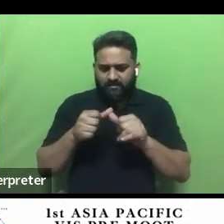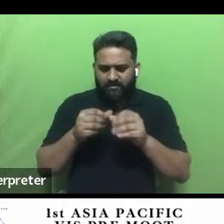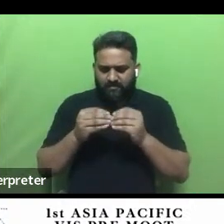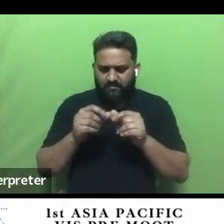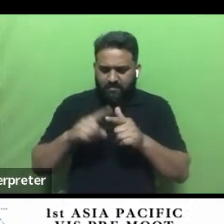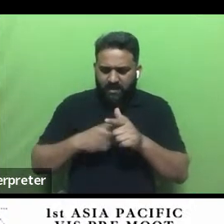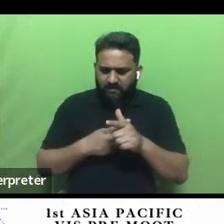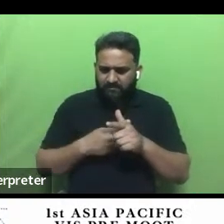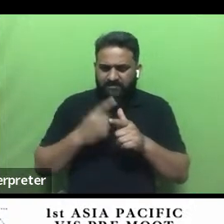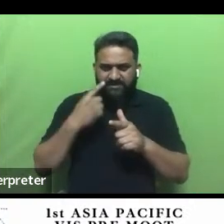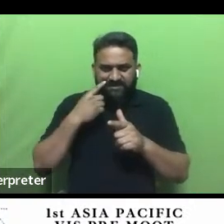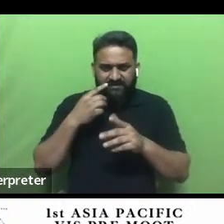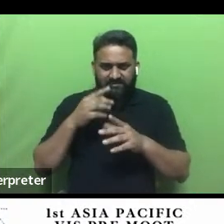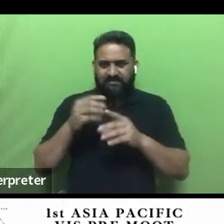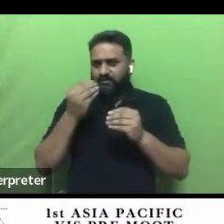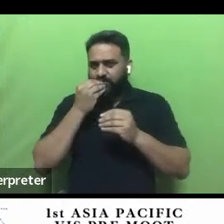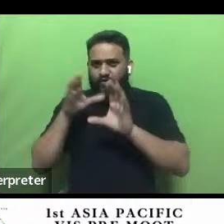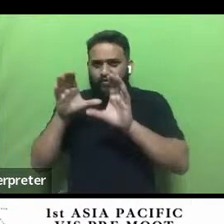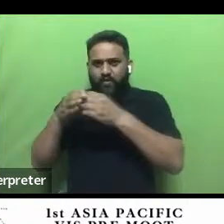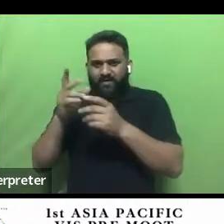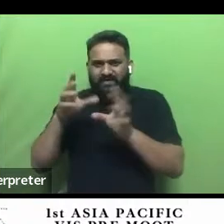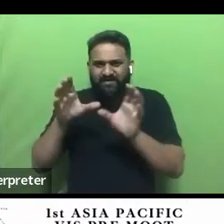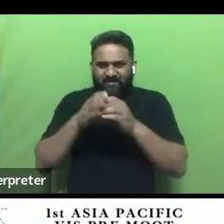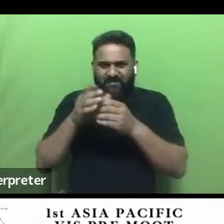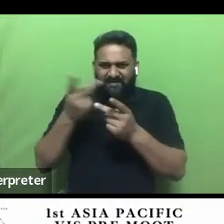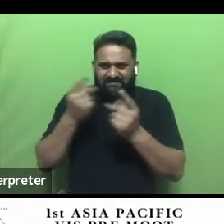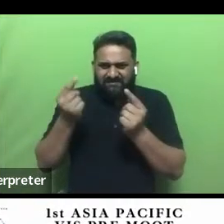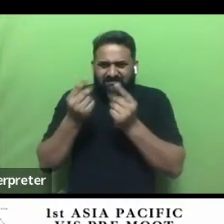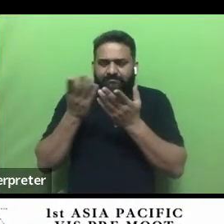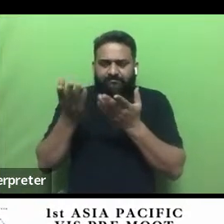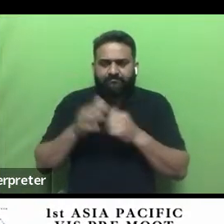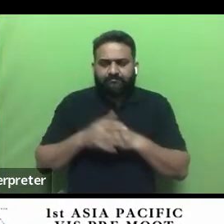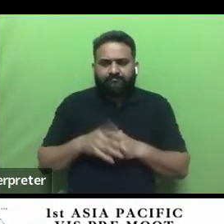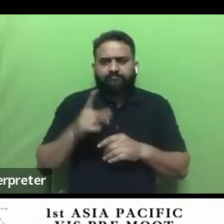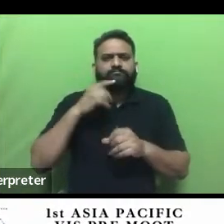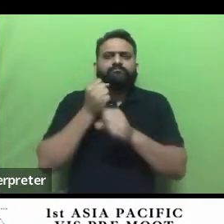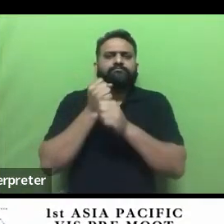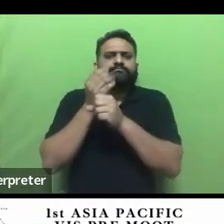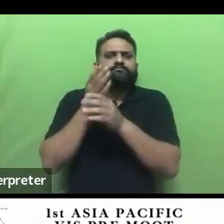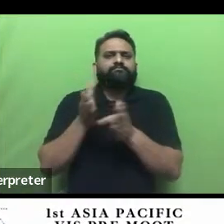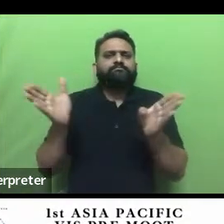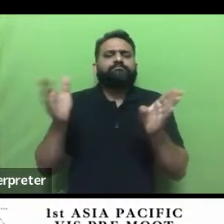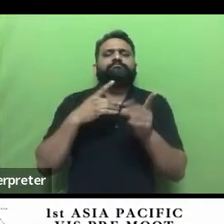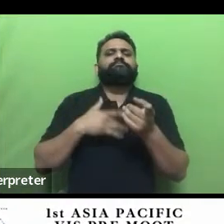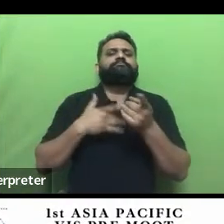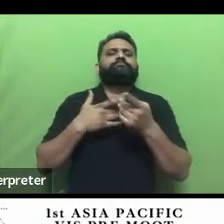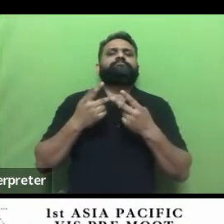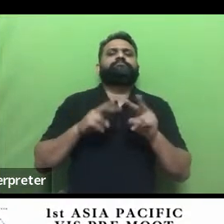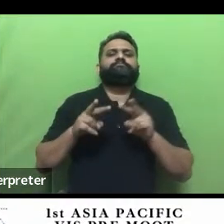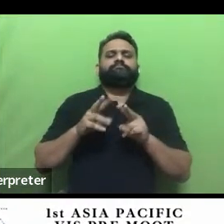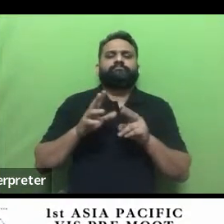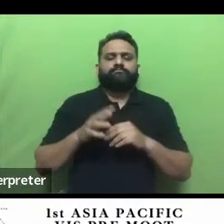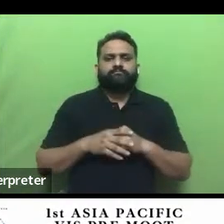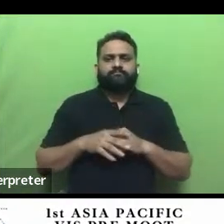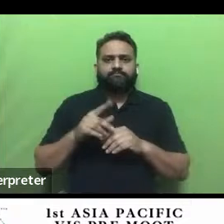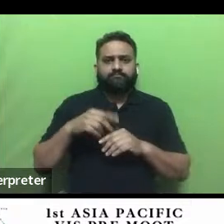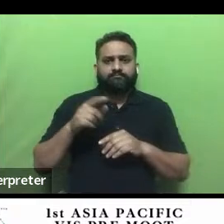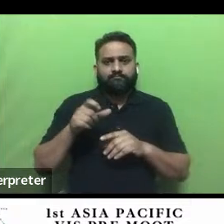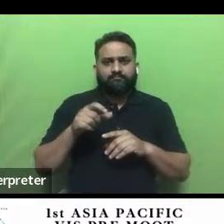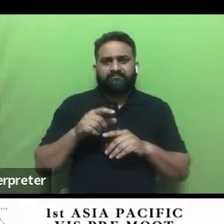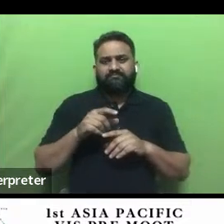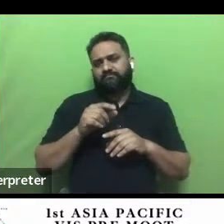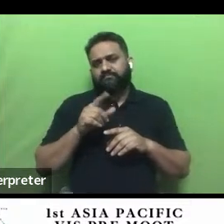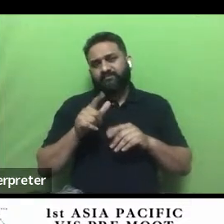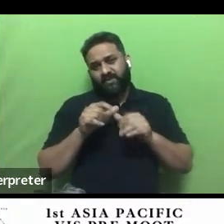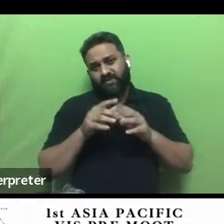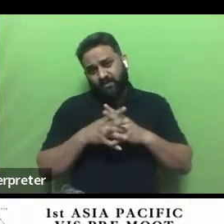Group, and find that the general presumption will be that the law of the seat should also be the applicable law for